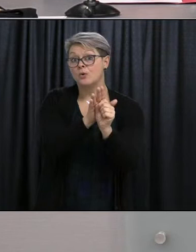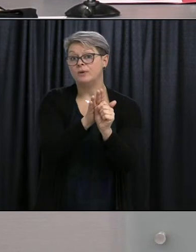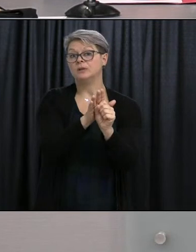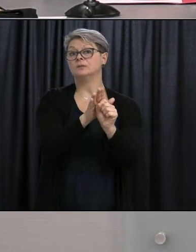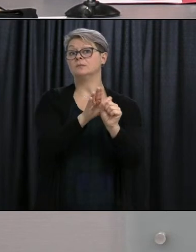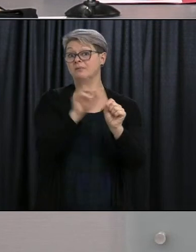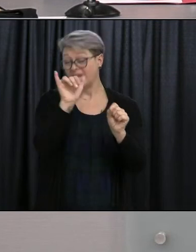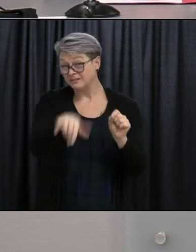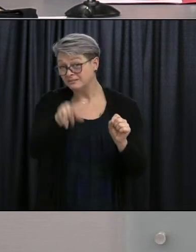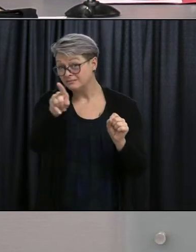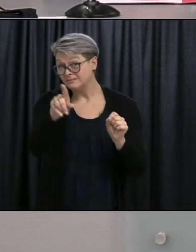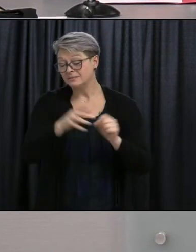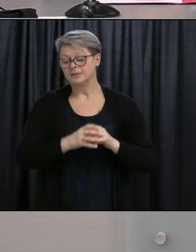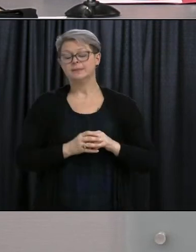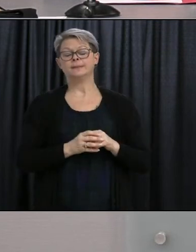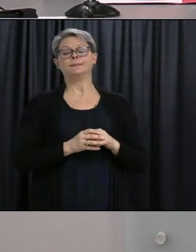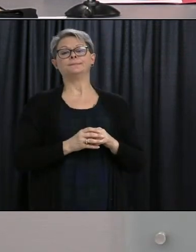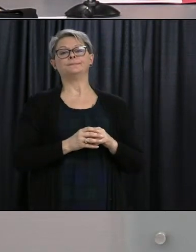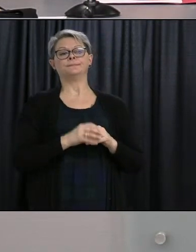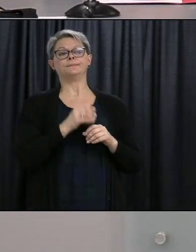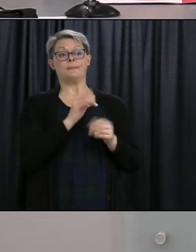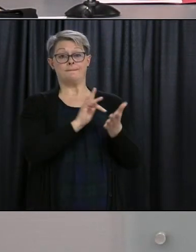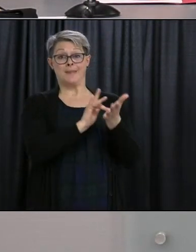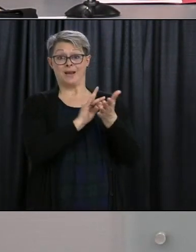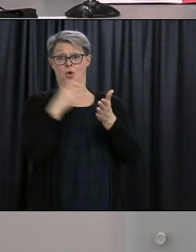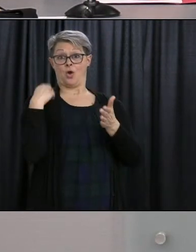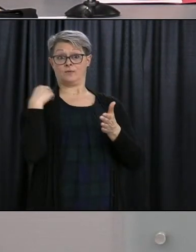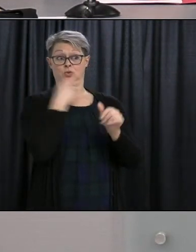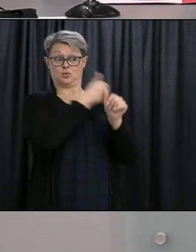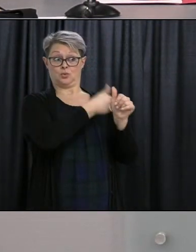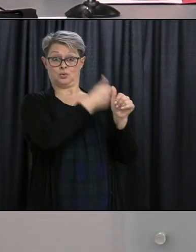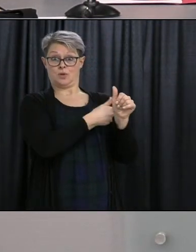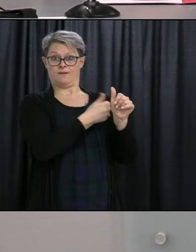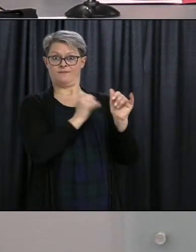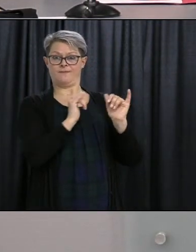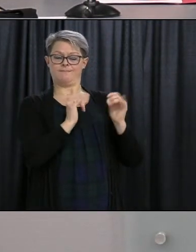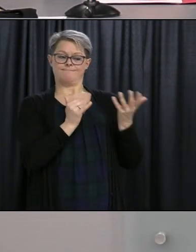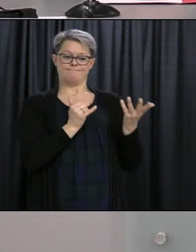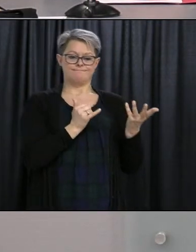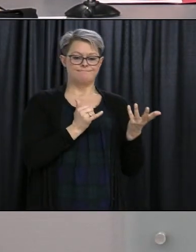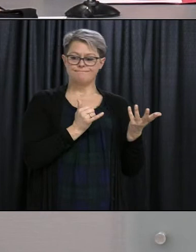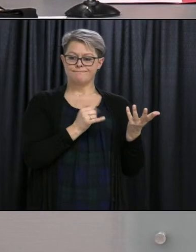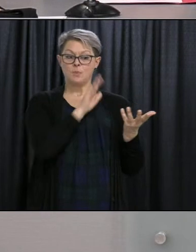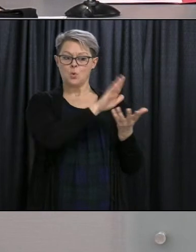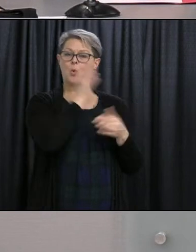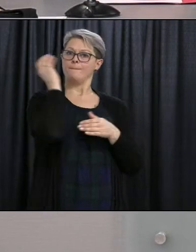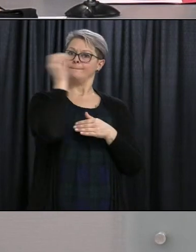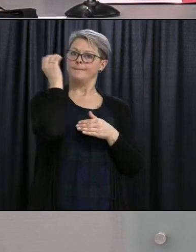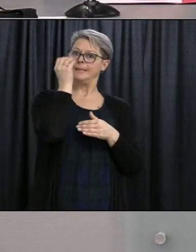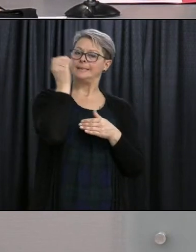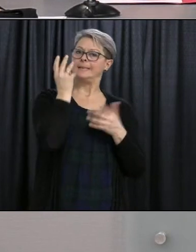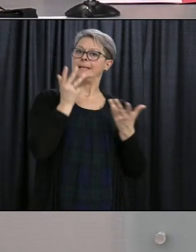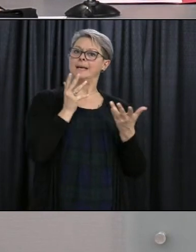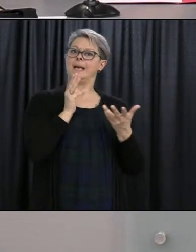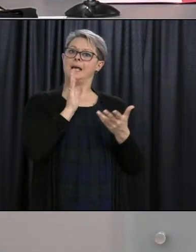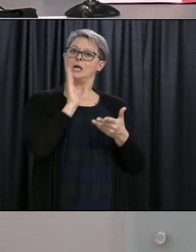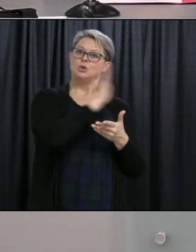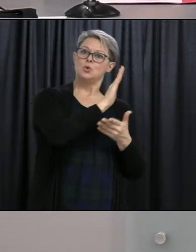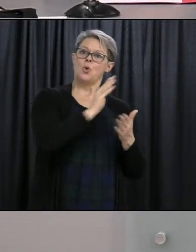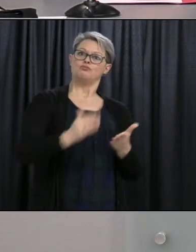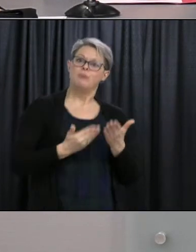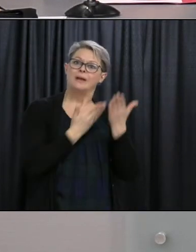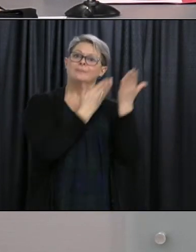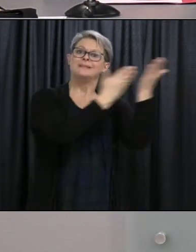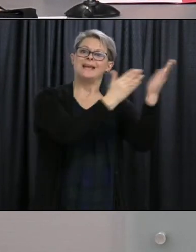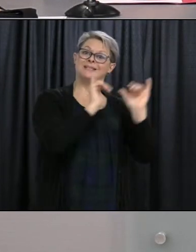what I'm after is, as the chief medical officer, how did those measures, included in the partial postponement, make